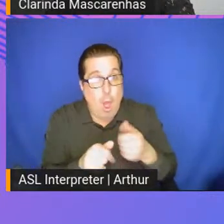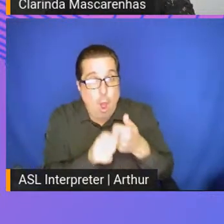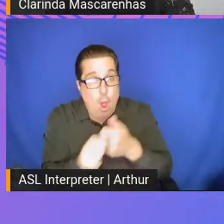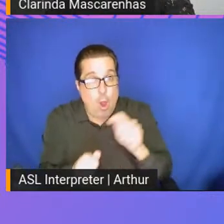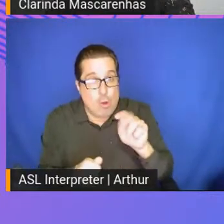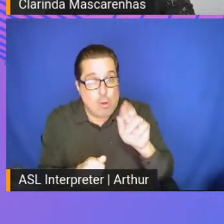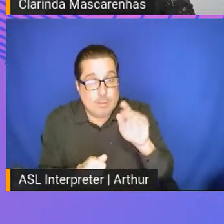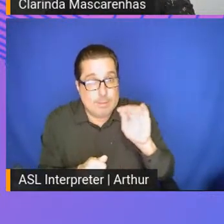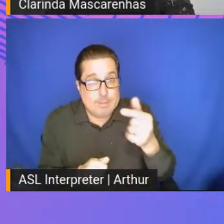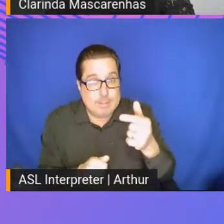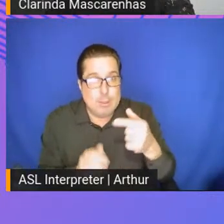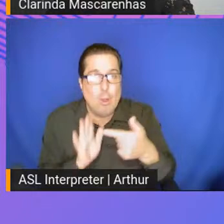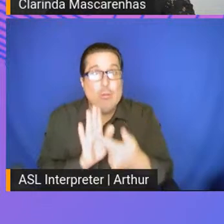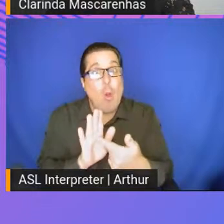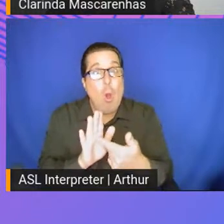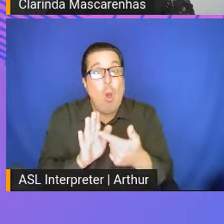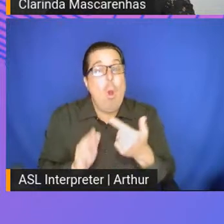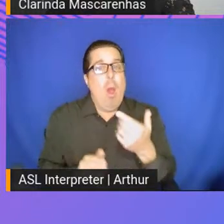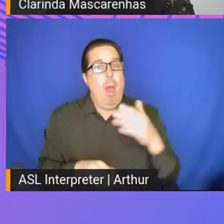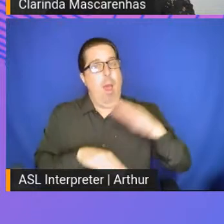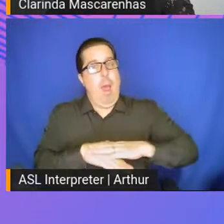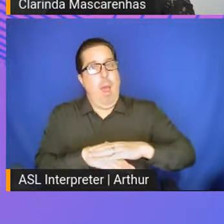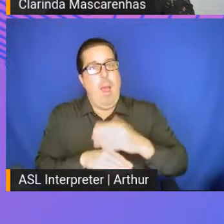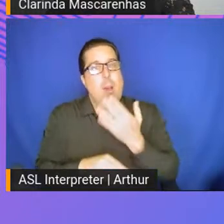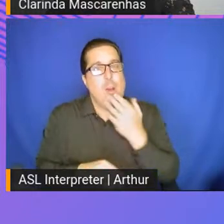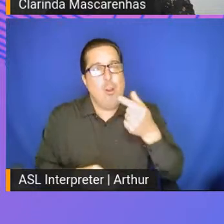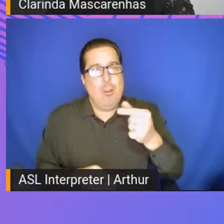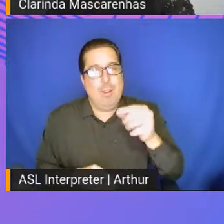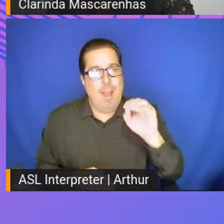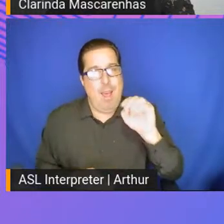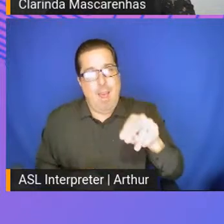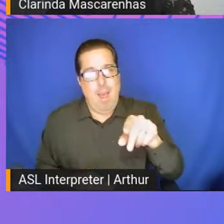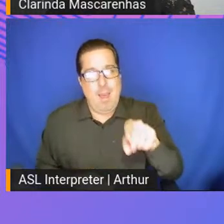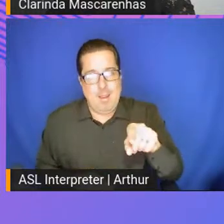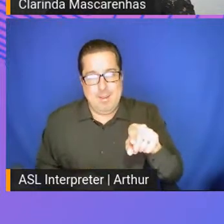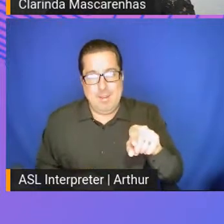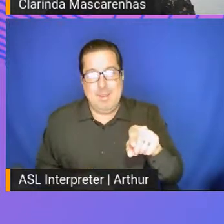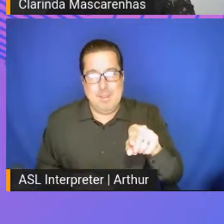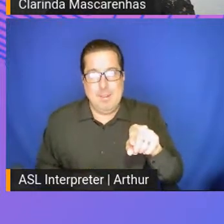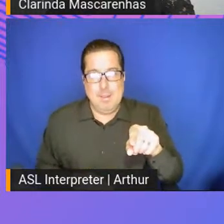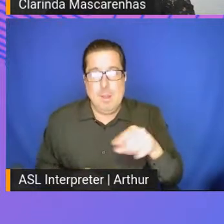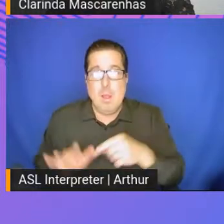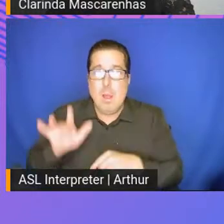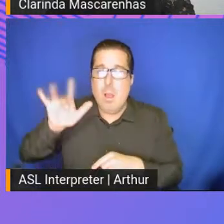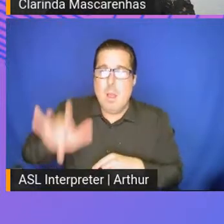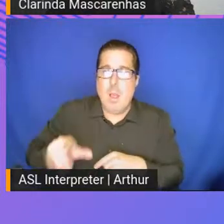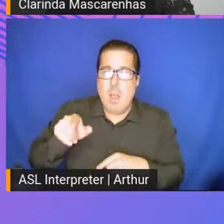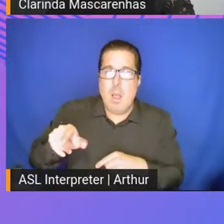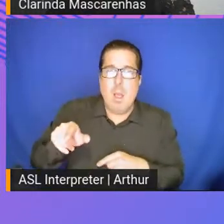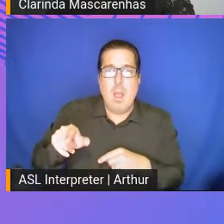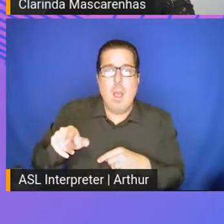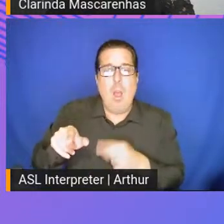X-ray tracing feature we introduced in our console for monitoring. If you click the view service map,